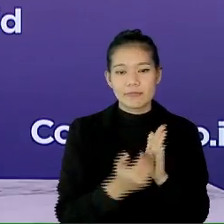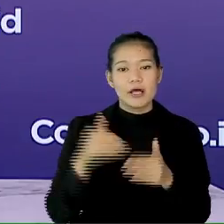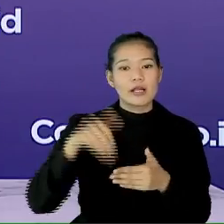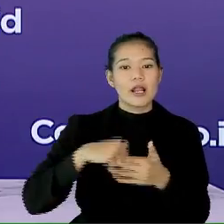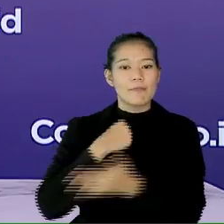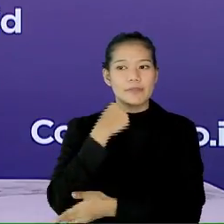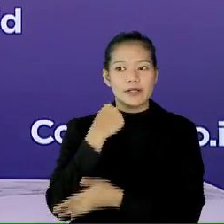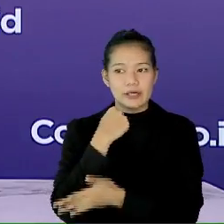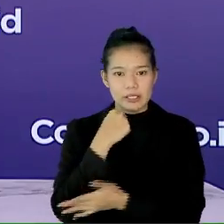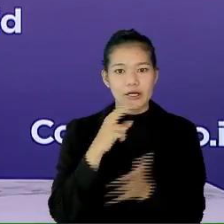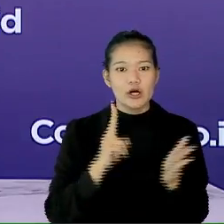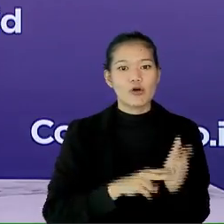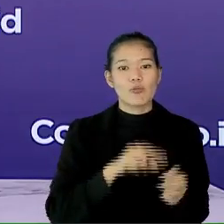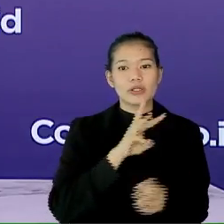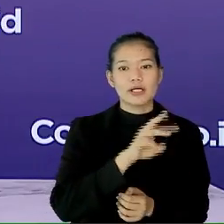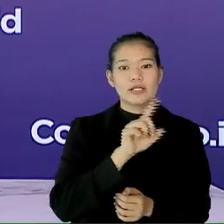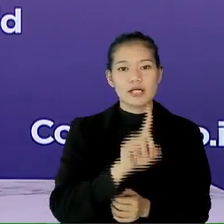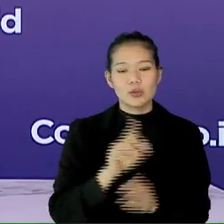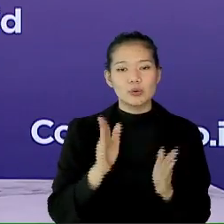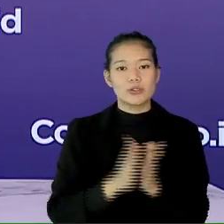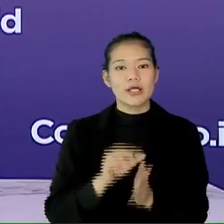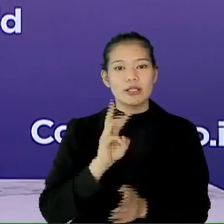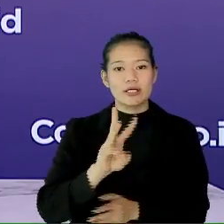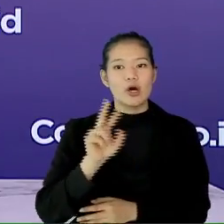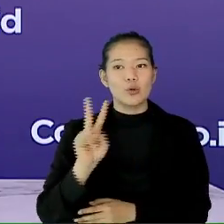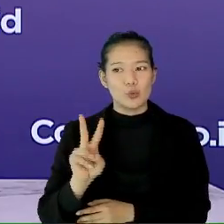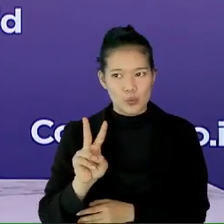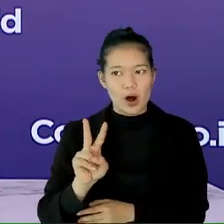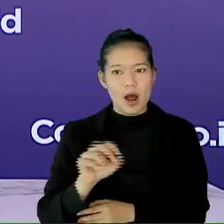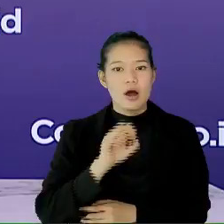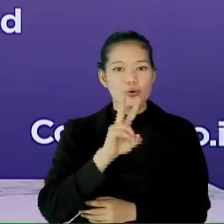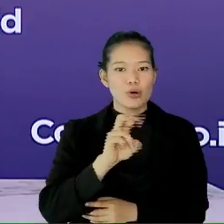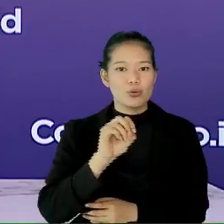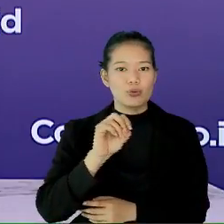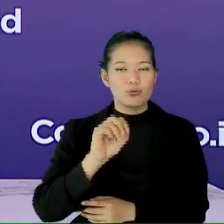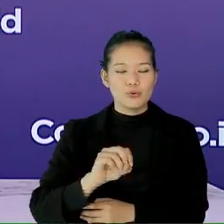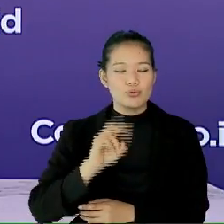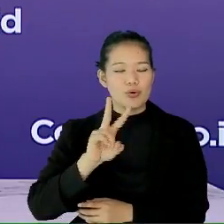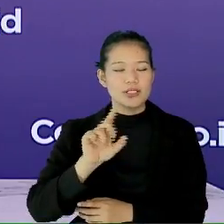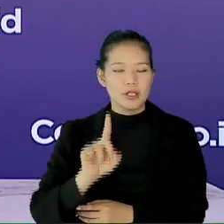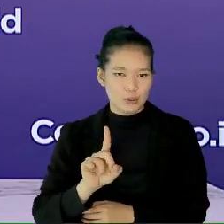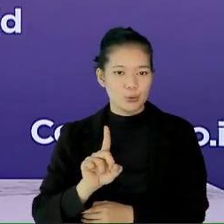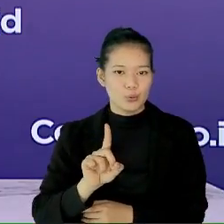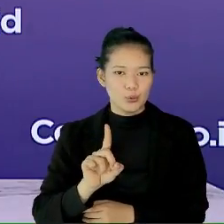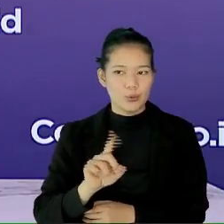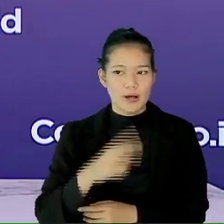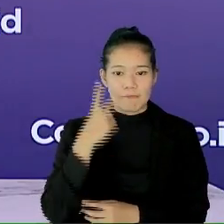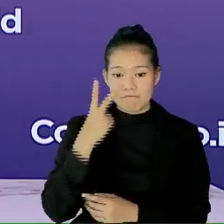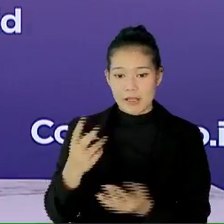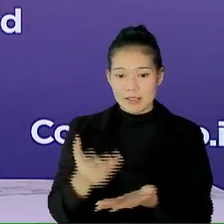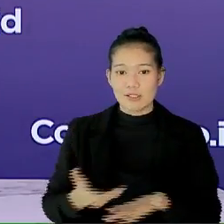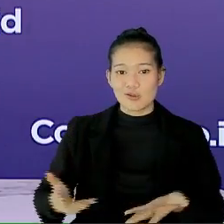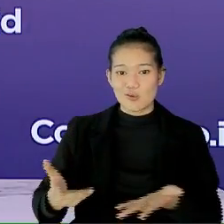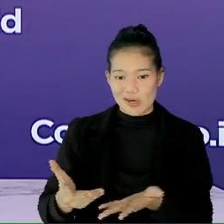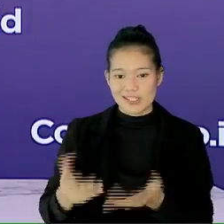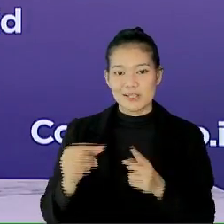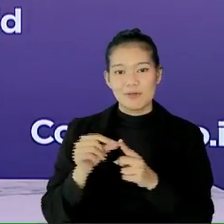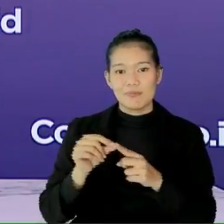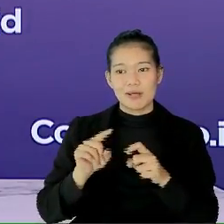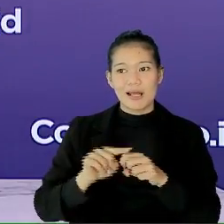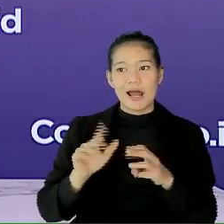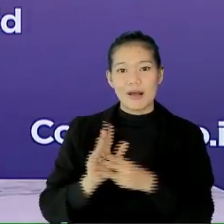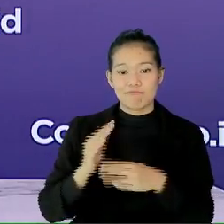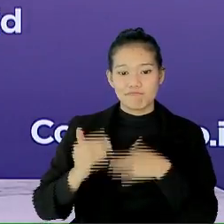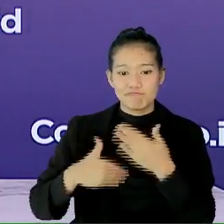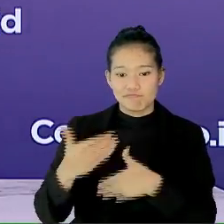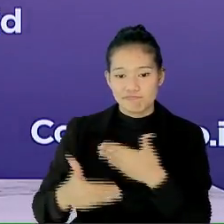Affairs, number 31 and 32 of 2021, the implementations of the PPKM